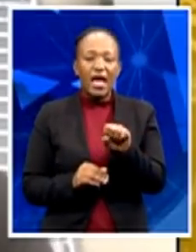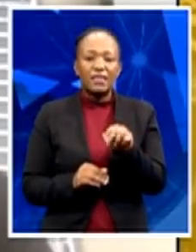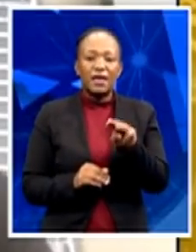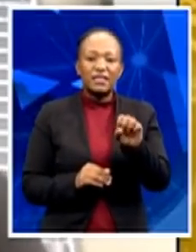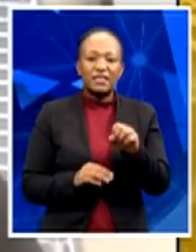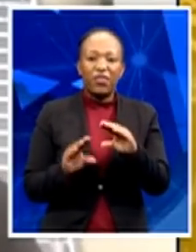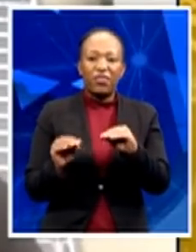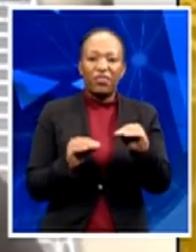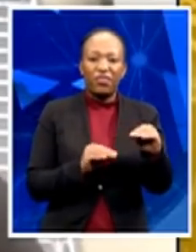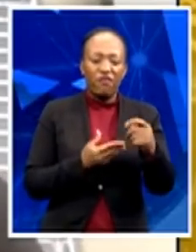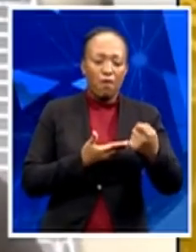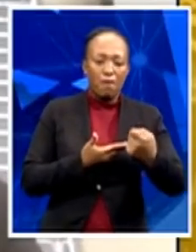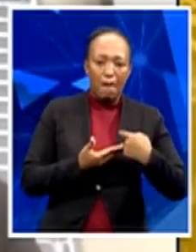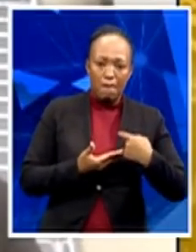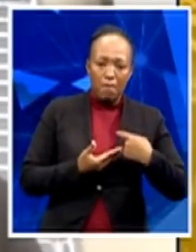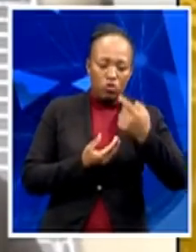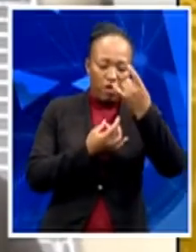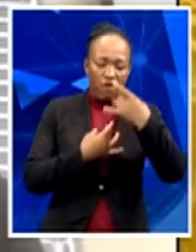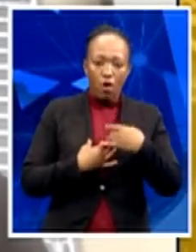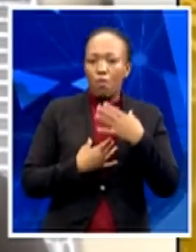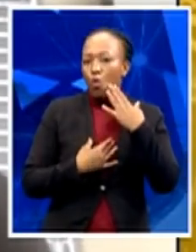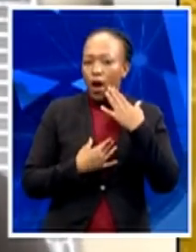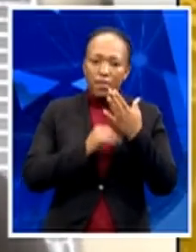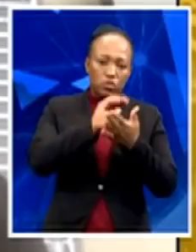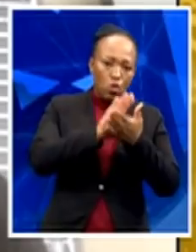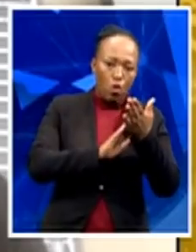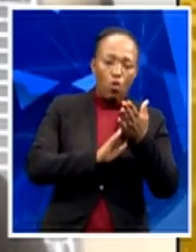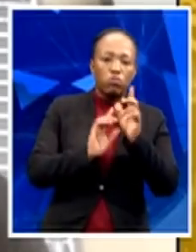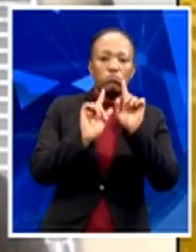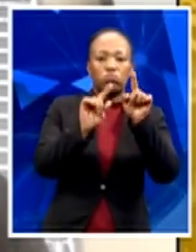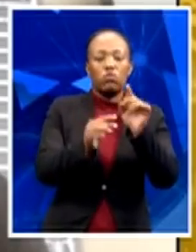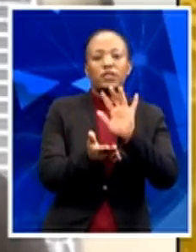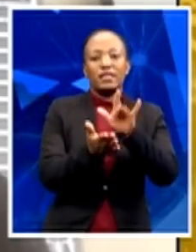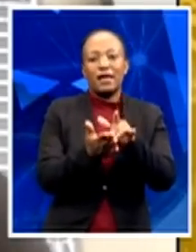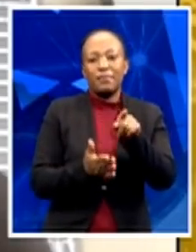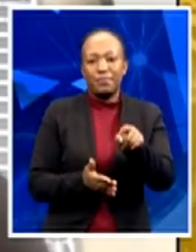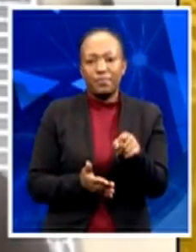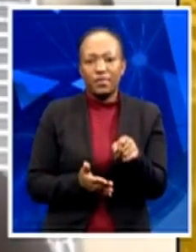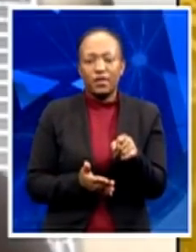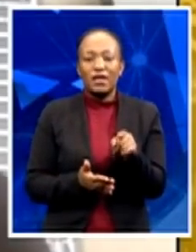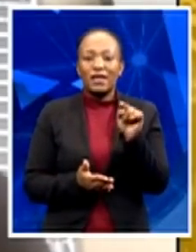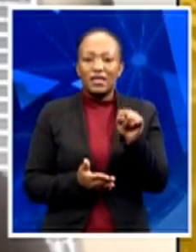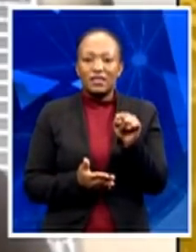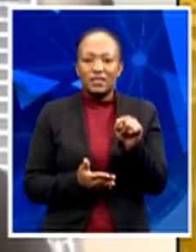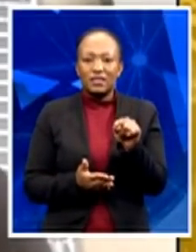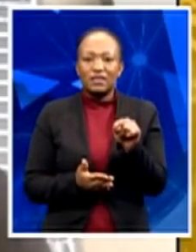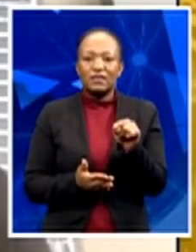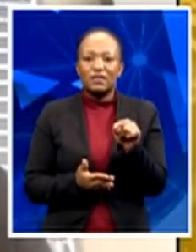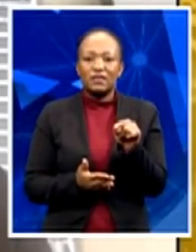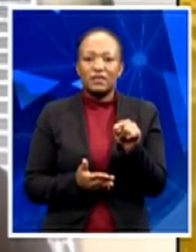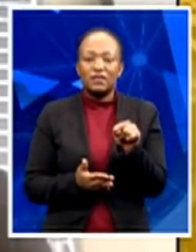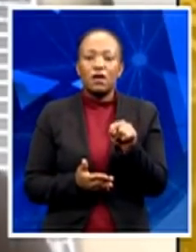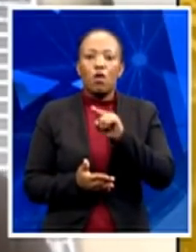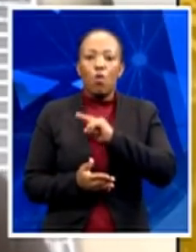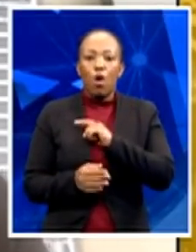notification on when to go on site to vaccinate. And this is particularly with our population category 60 years and